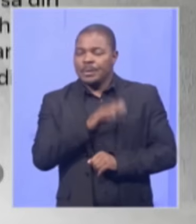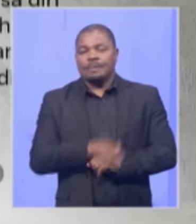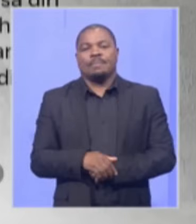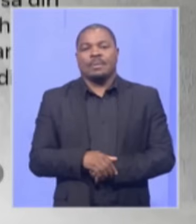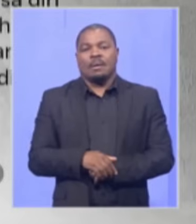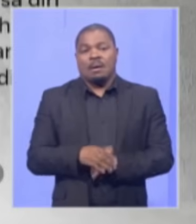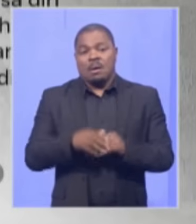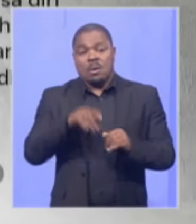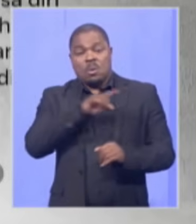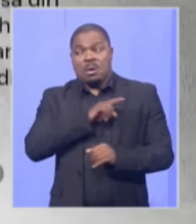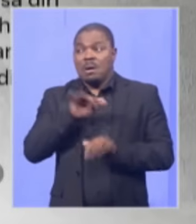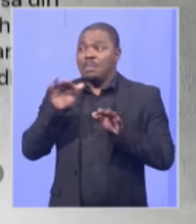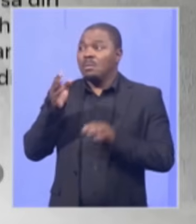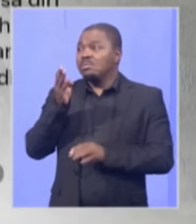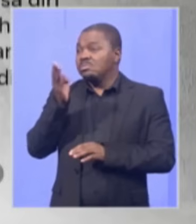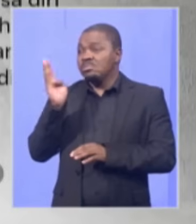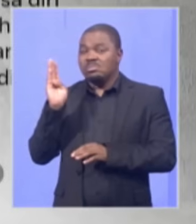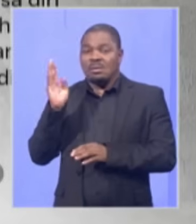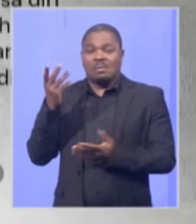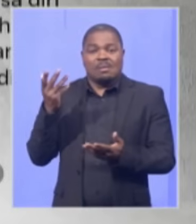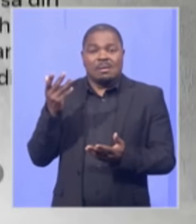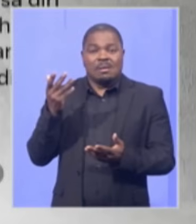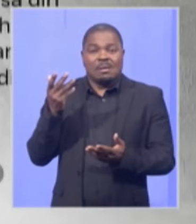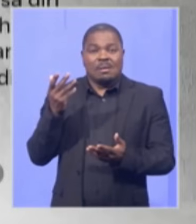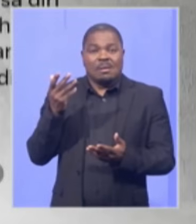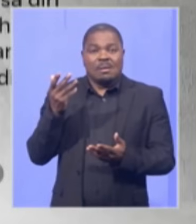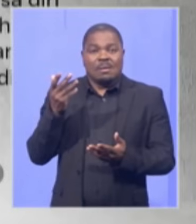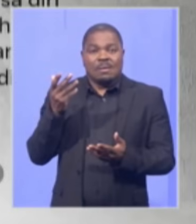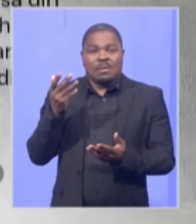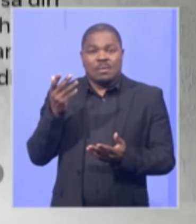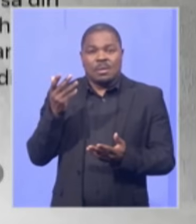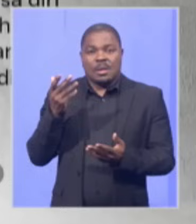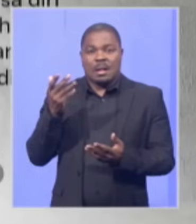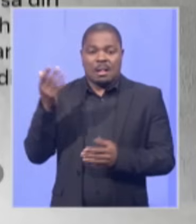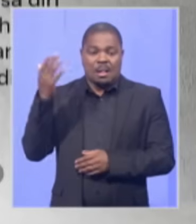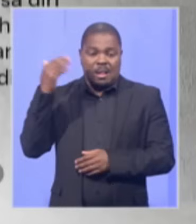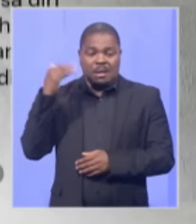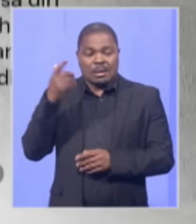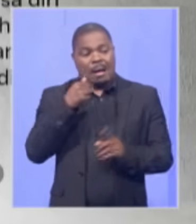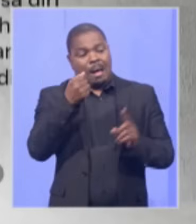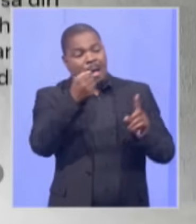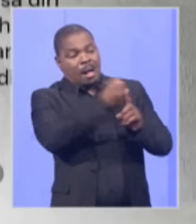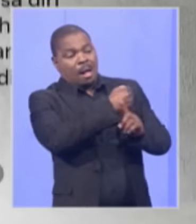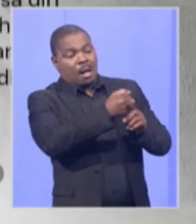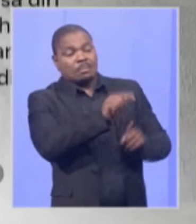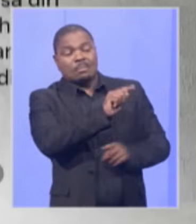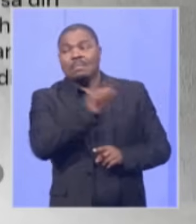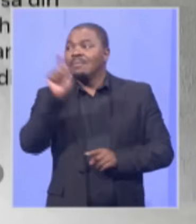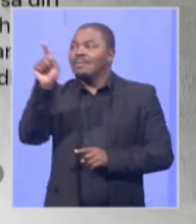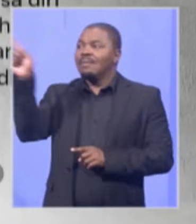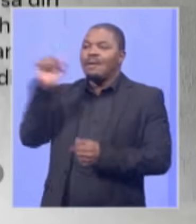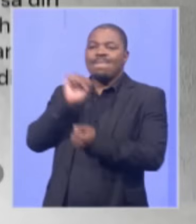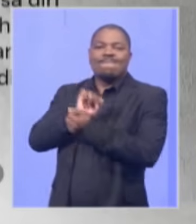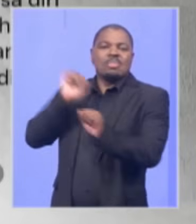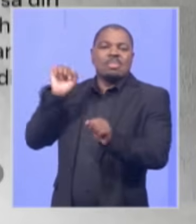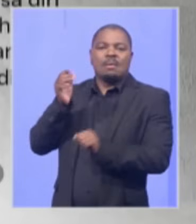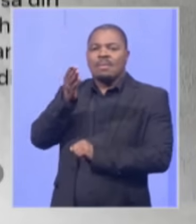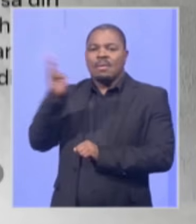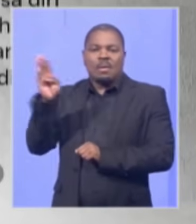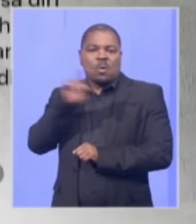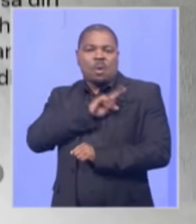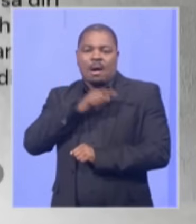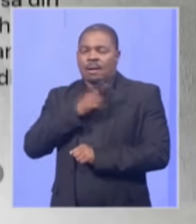phethagatšwego ka gore batho bao ba bego ba kušitše ba bangwe bohloko ba tšwile ba re ga